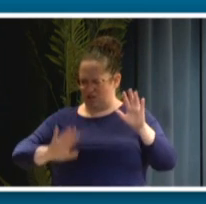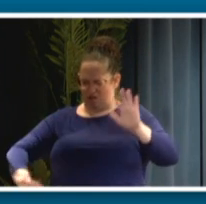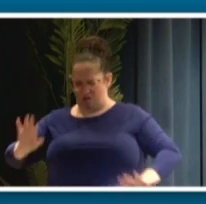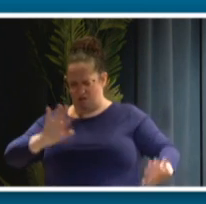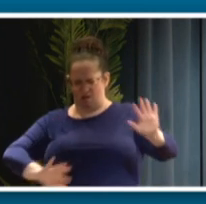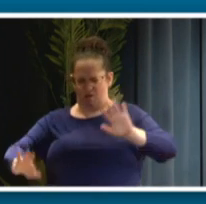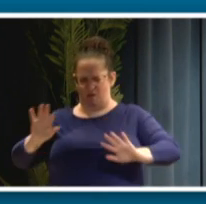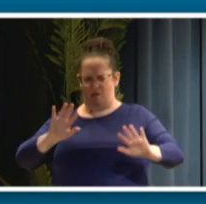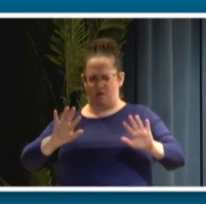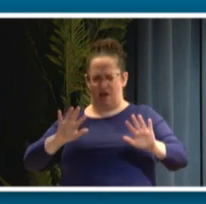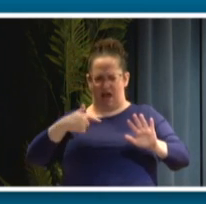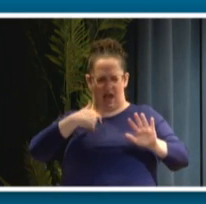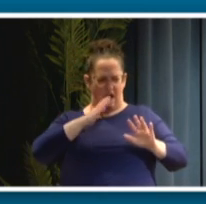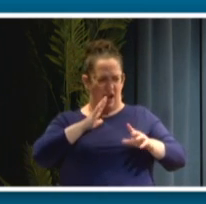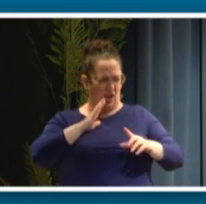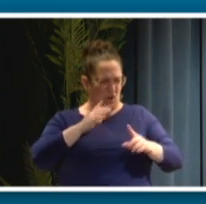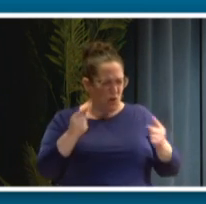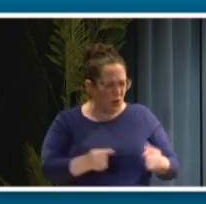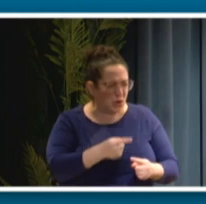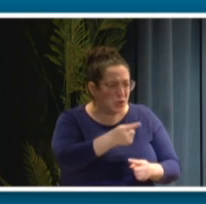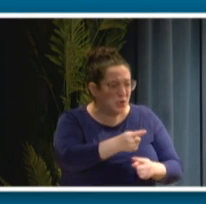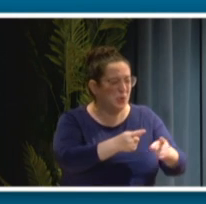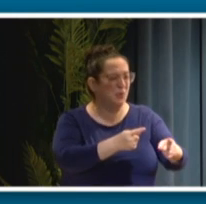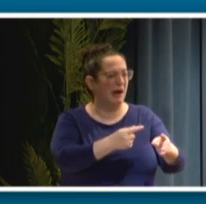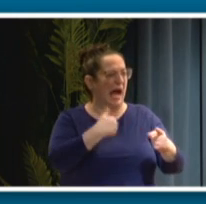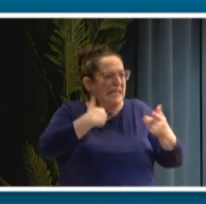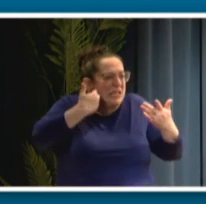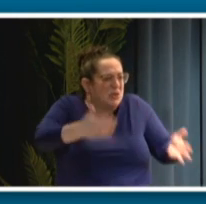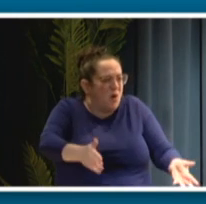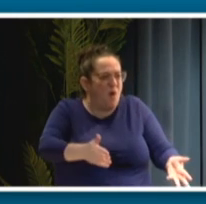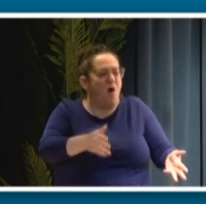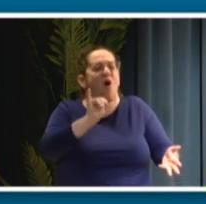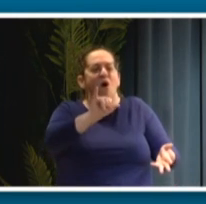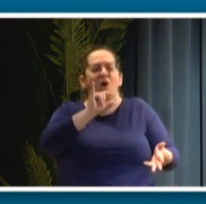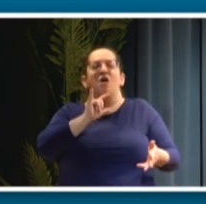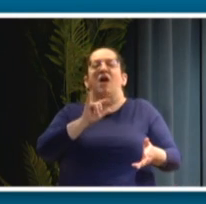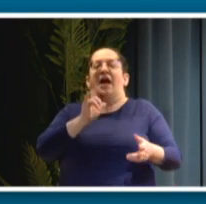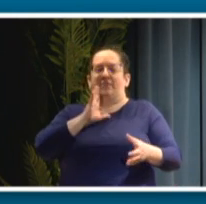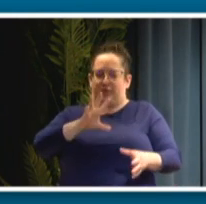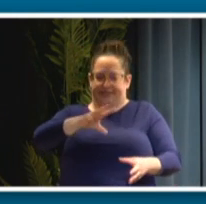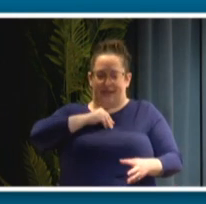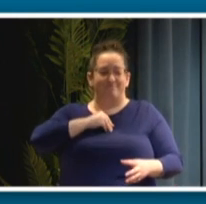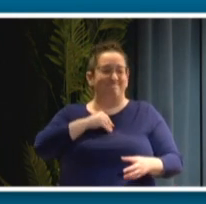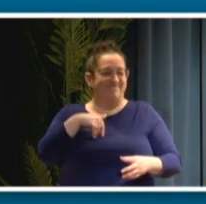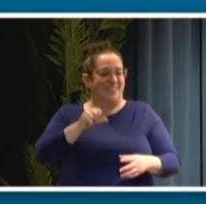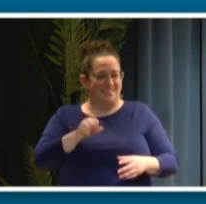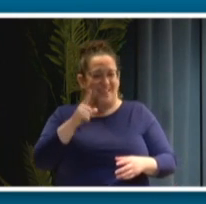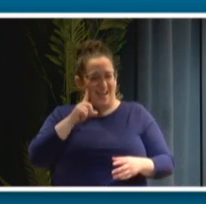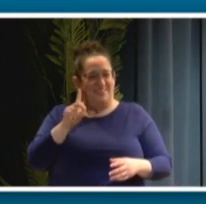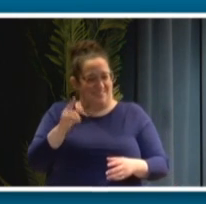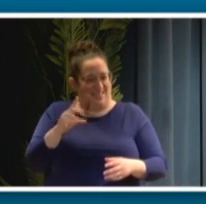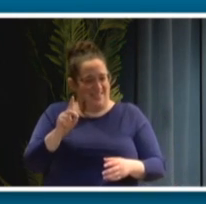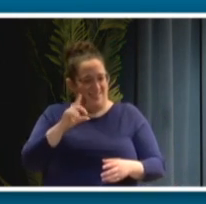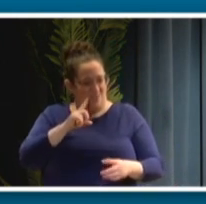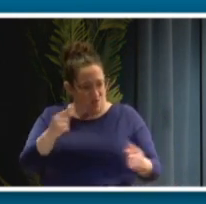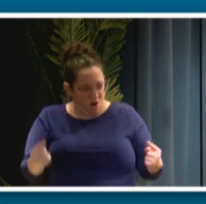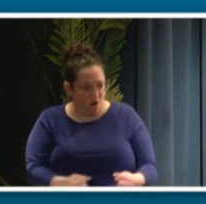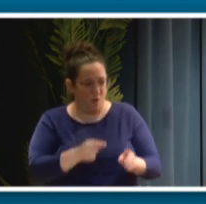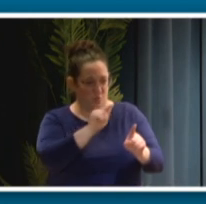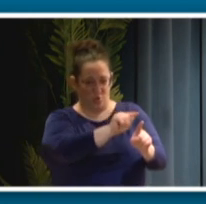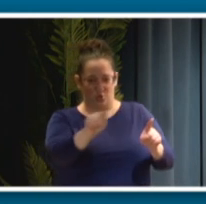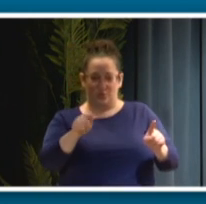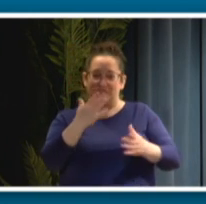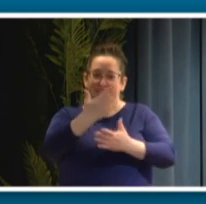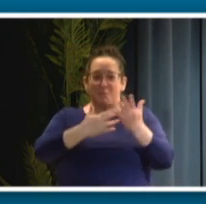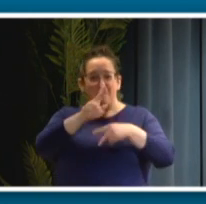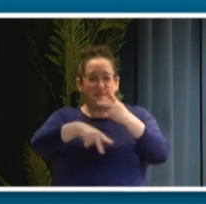harmful, right? And in order for me to not be harmful, I have to accept the fact that somewhere in there's probably some nastiness that